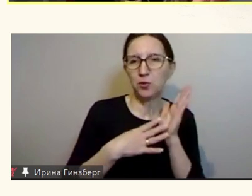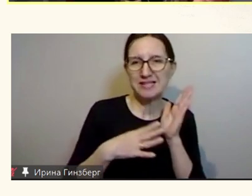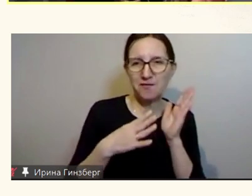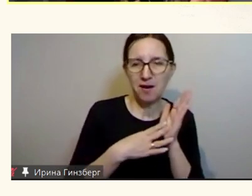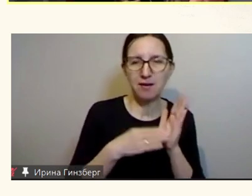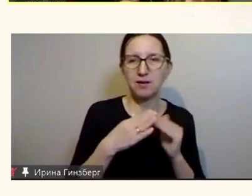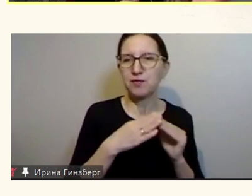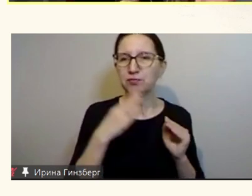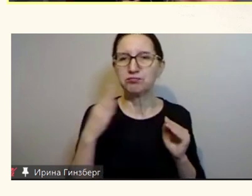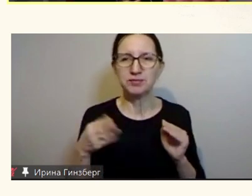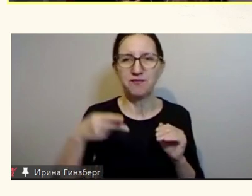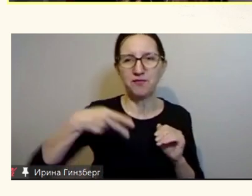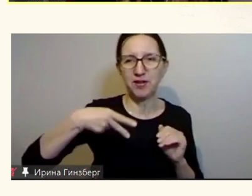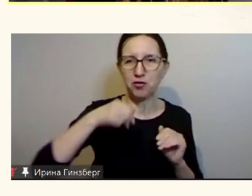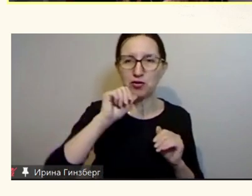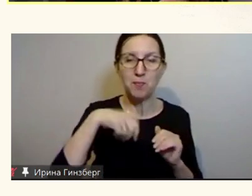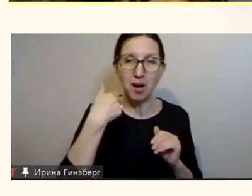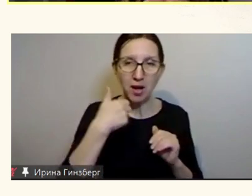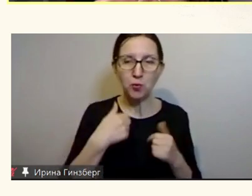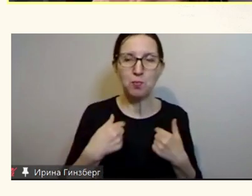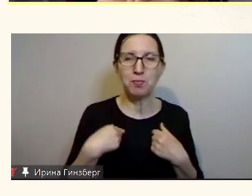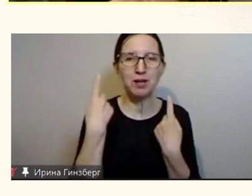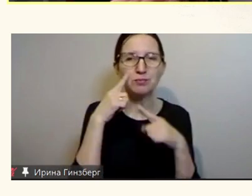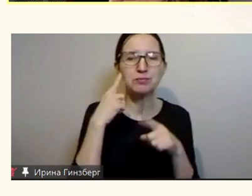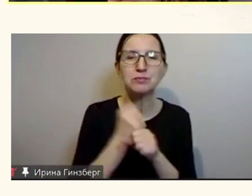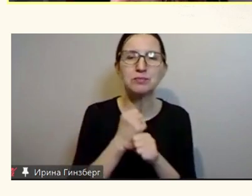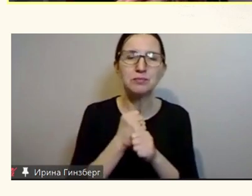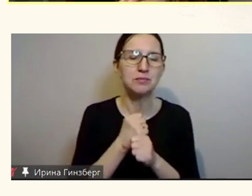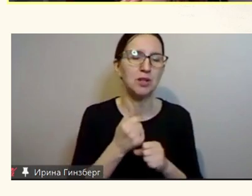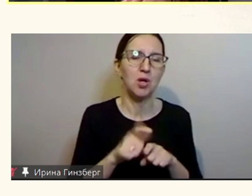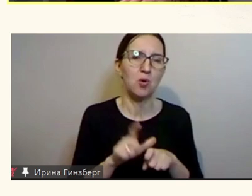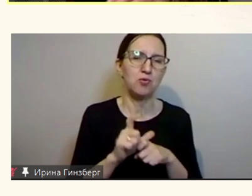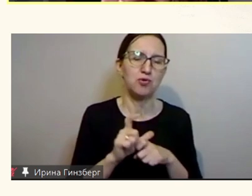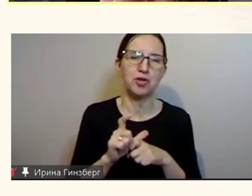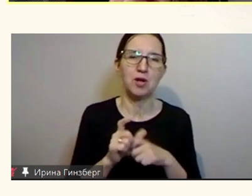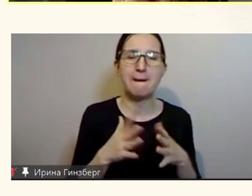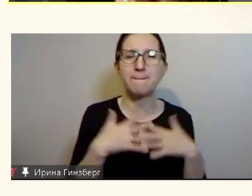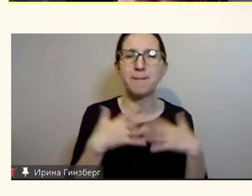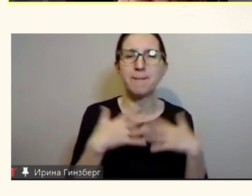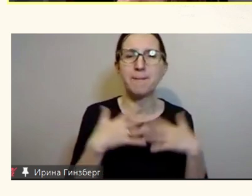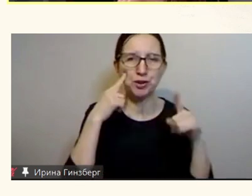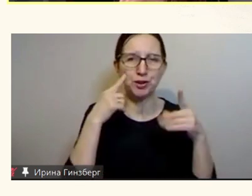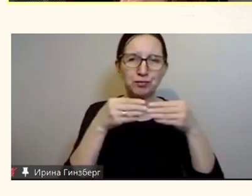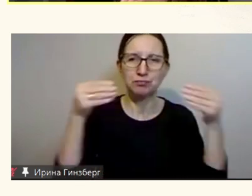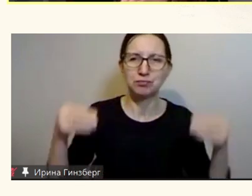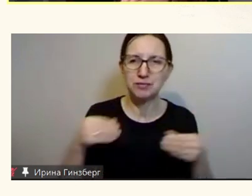on screens or on the walls themselves. The revolutionary advent